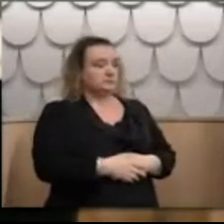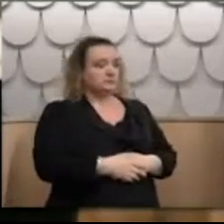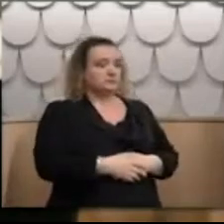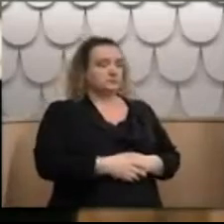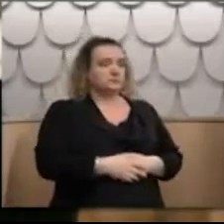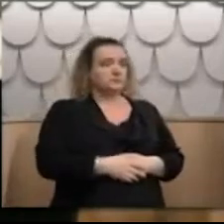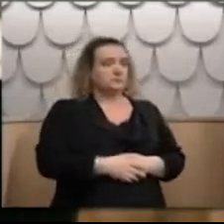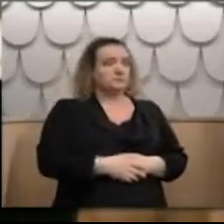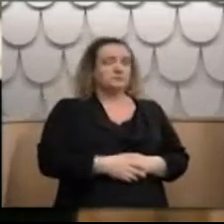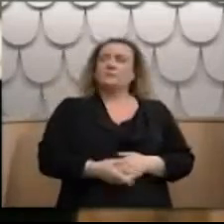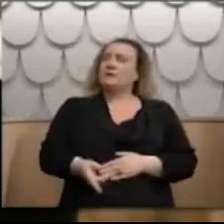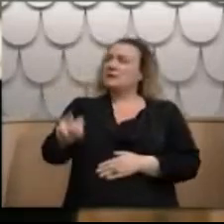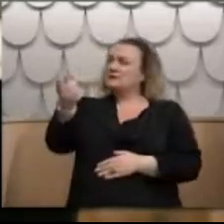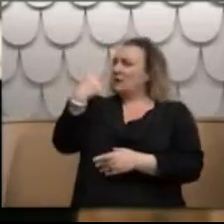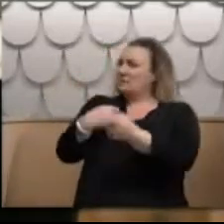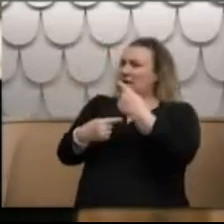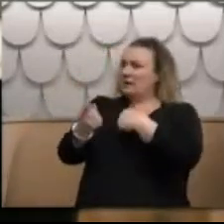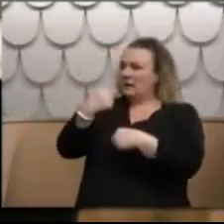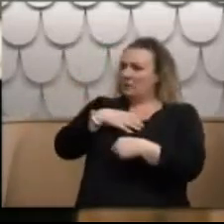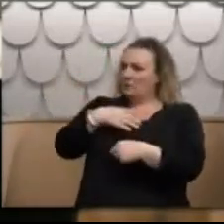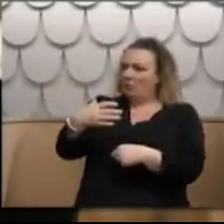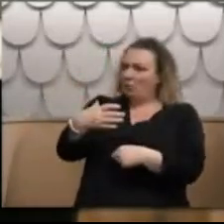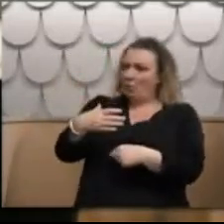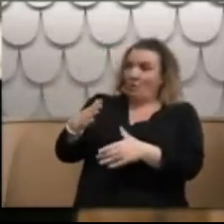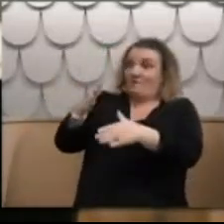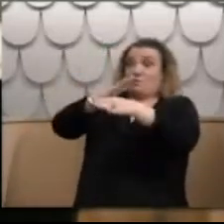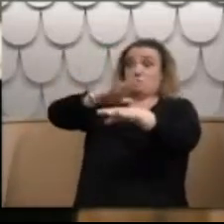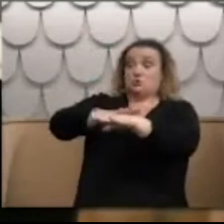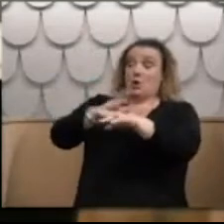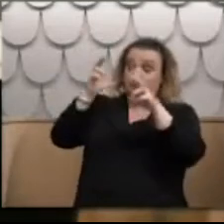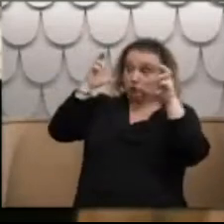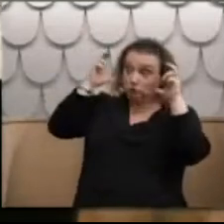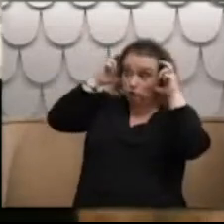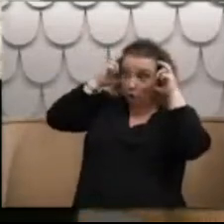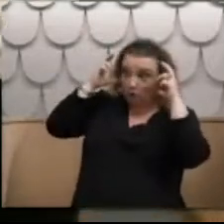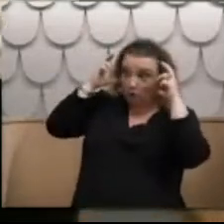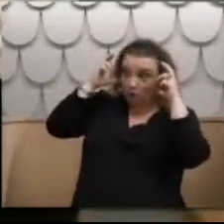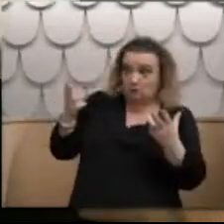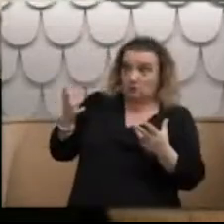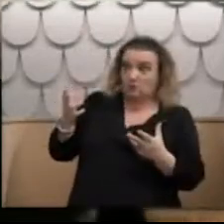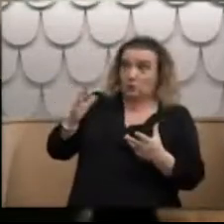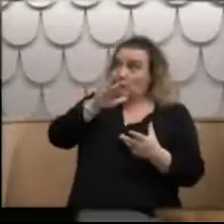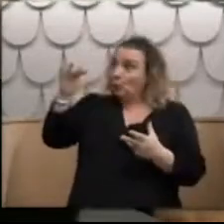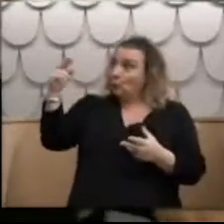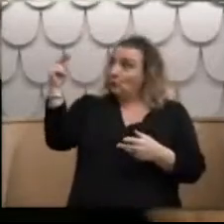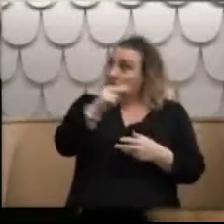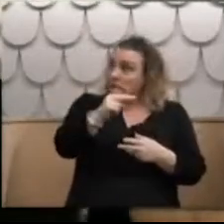Can you tell us a little bit more about that first time that you got shock treatment? Who was in the